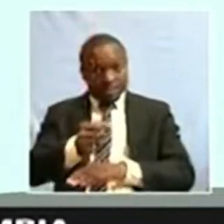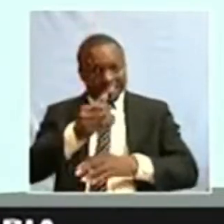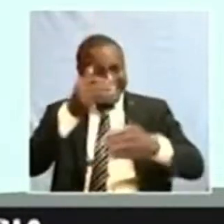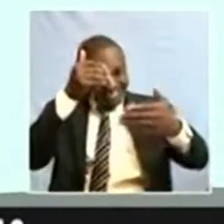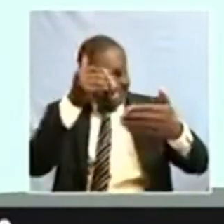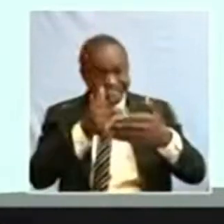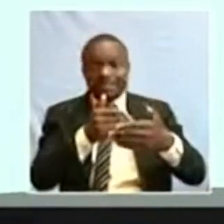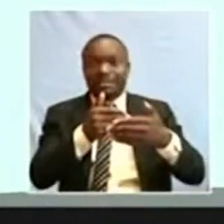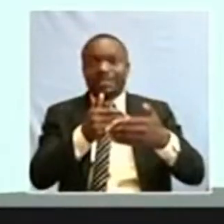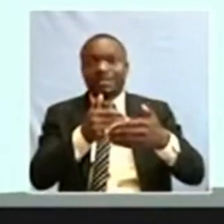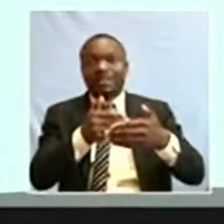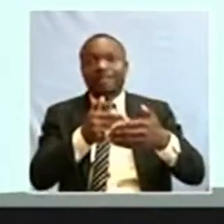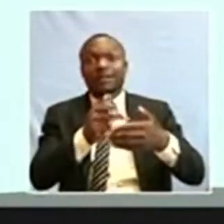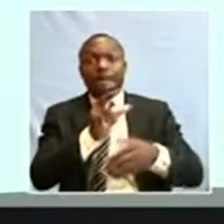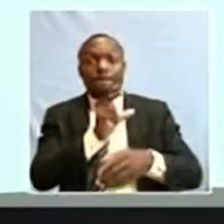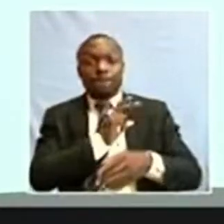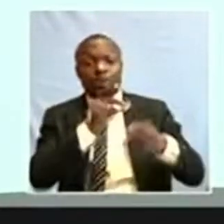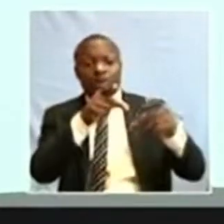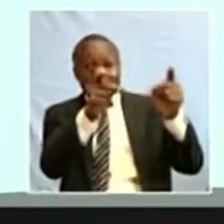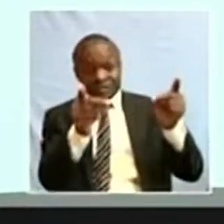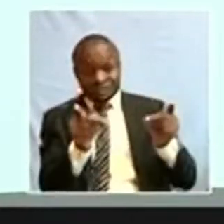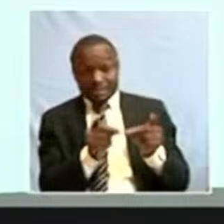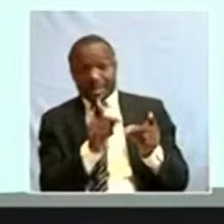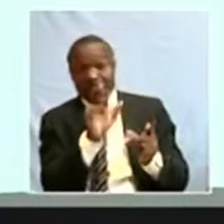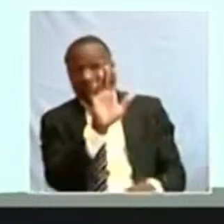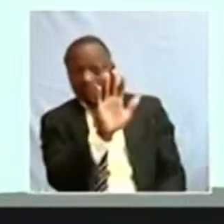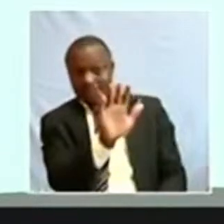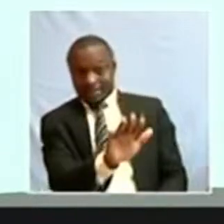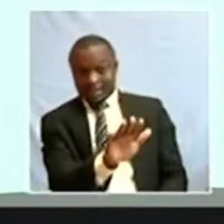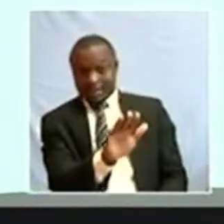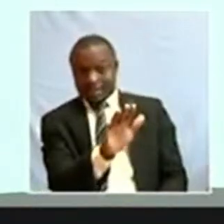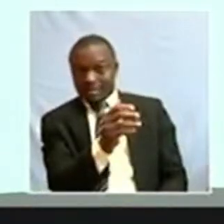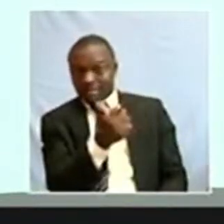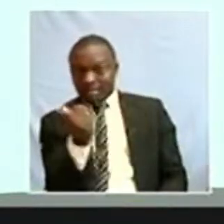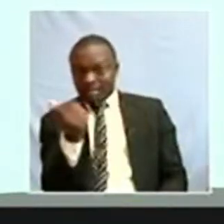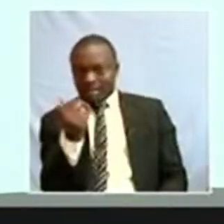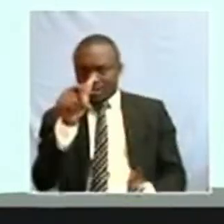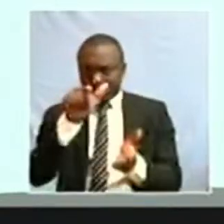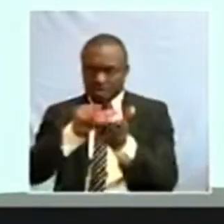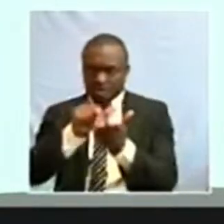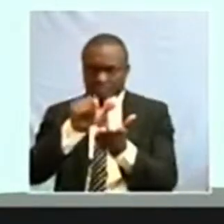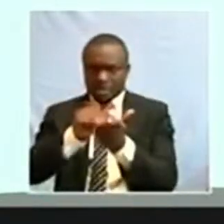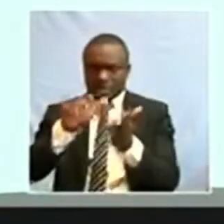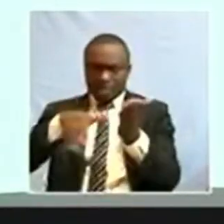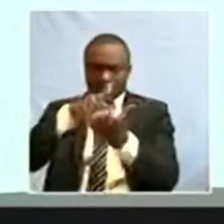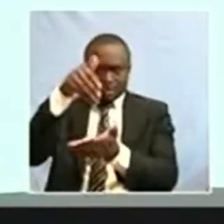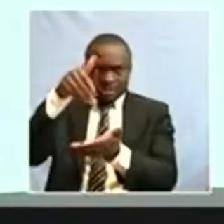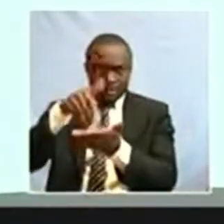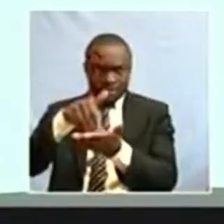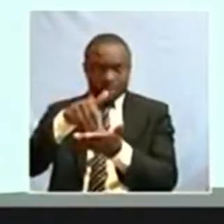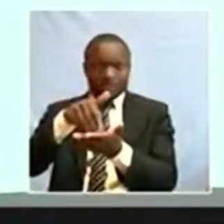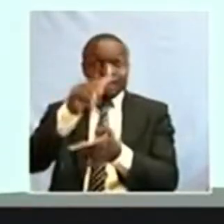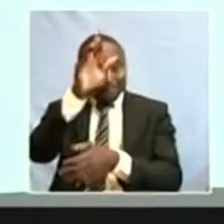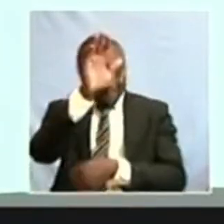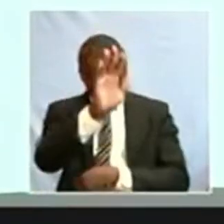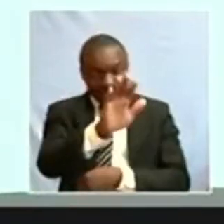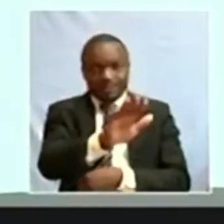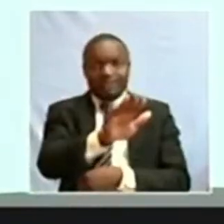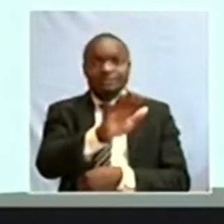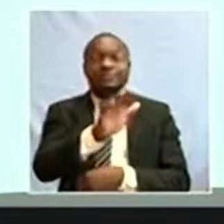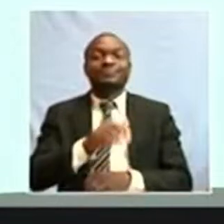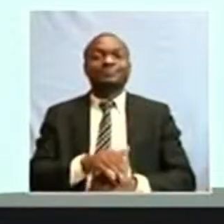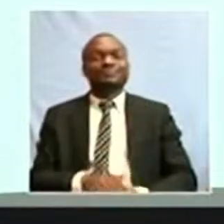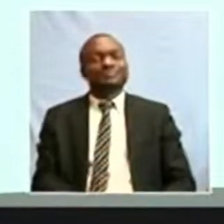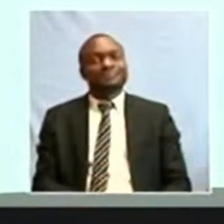police station there, and then the one for Osaka Central is near Matusanga, then one in Mandebu.